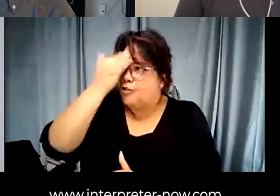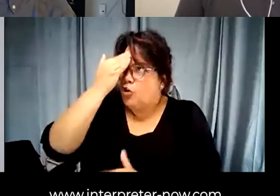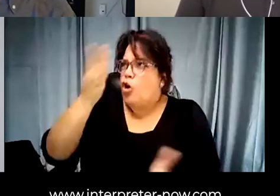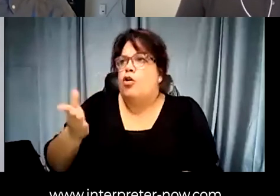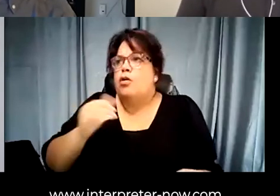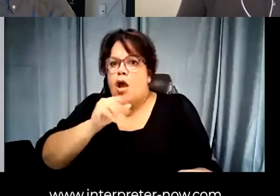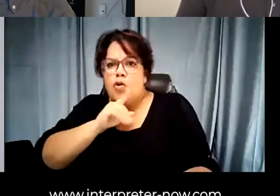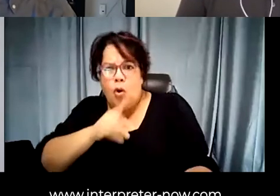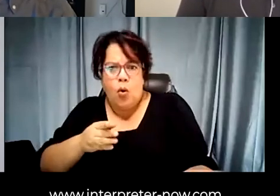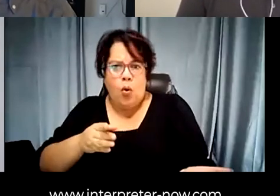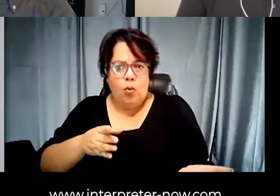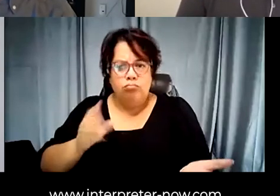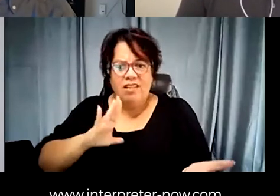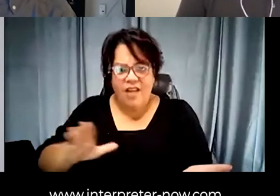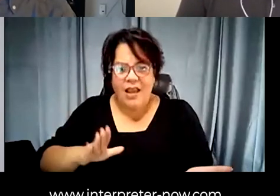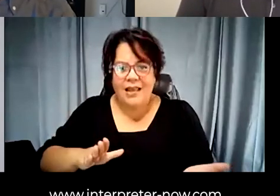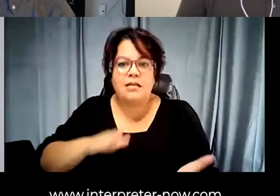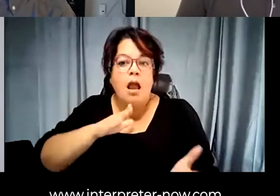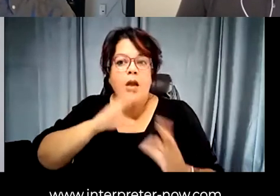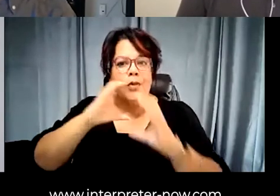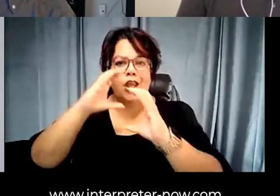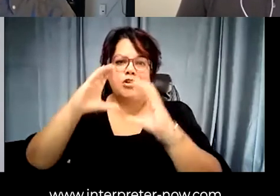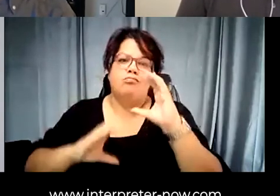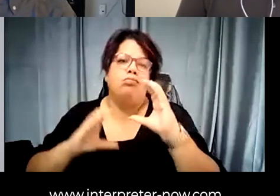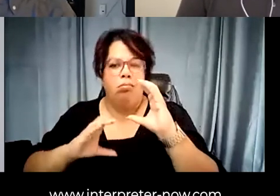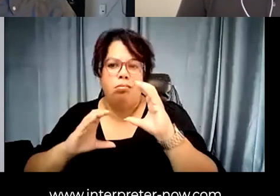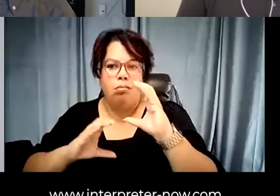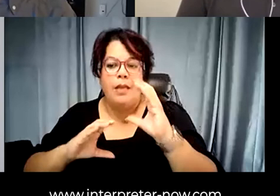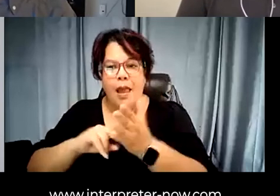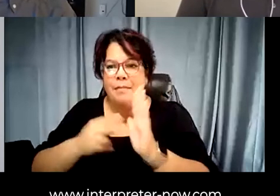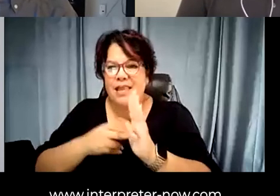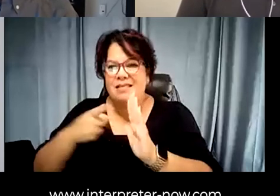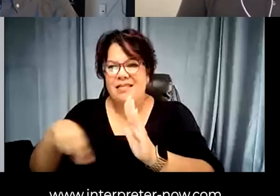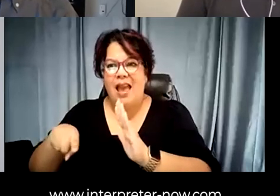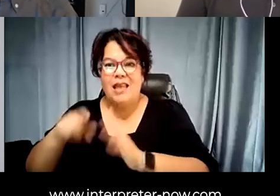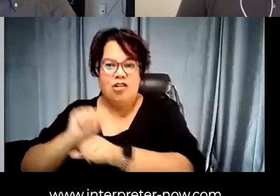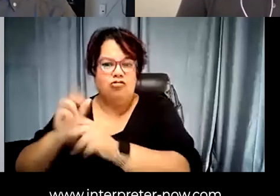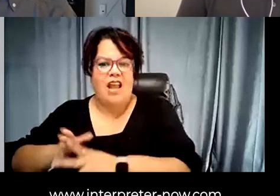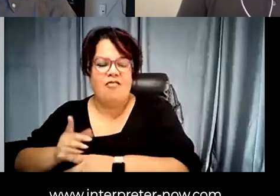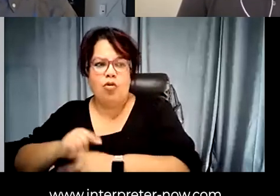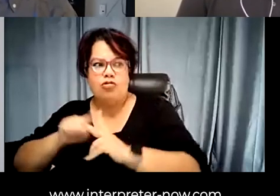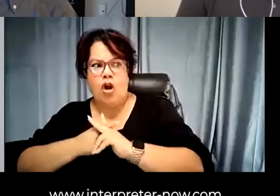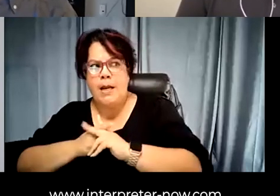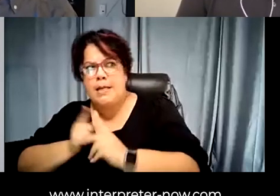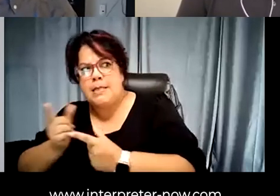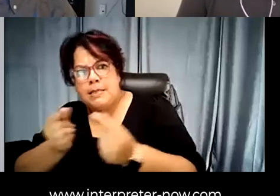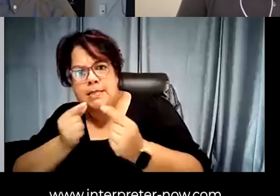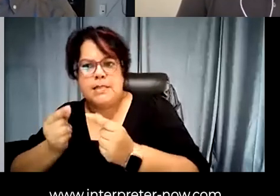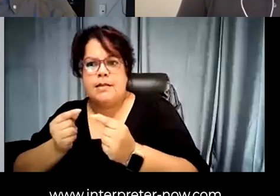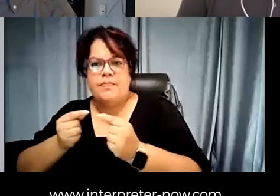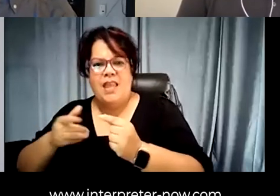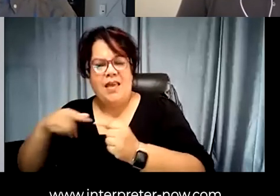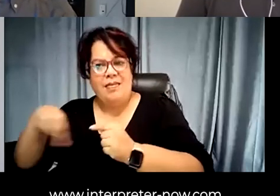of communication that causes churn, that creates the rumor mill, that creates unnecessary stress. We are not in